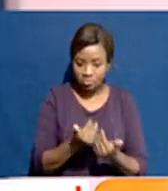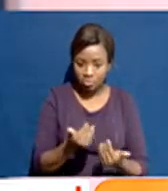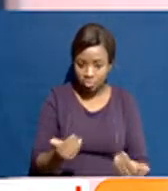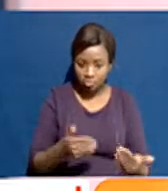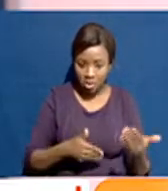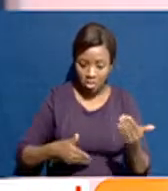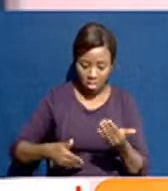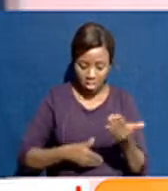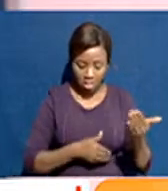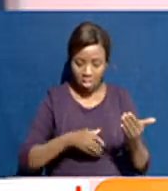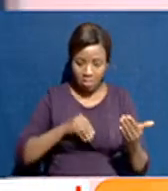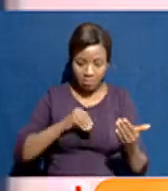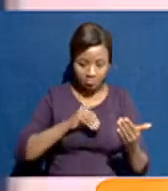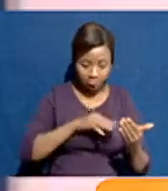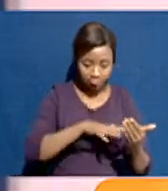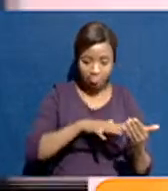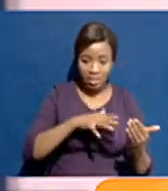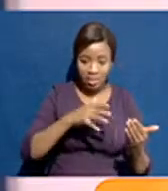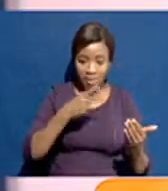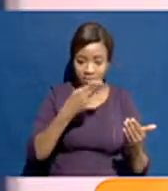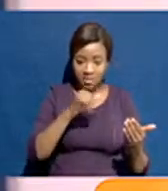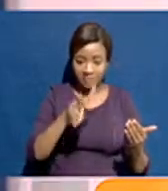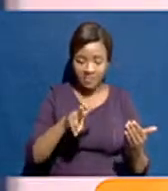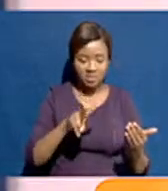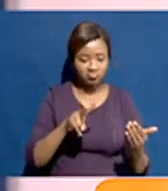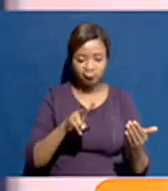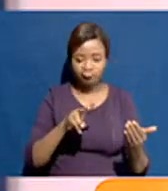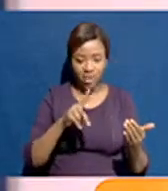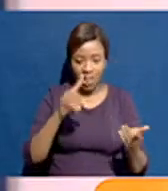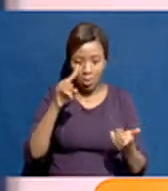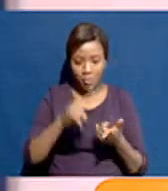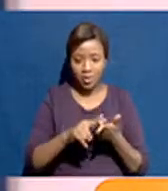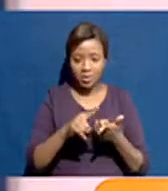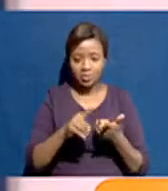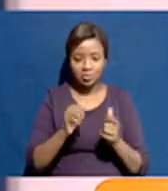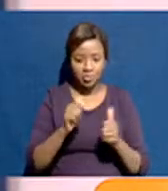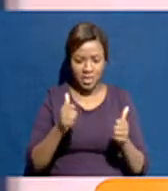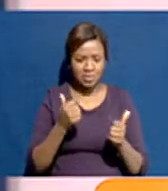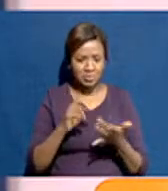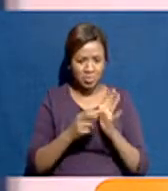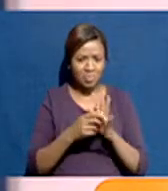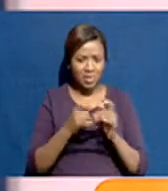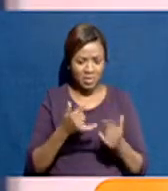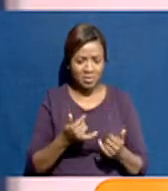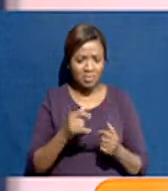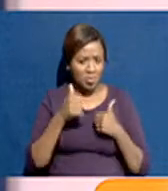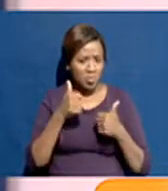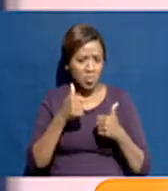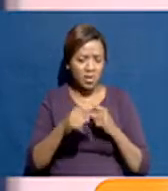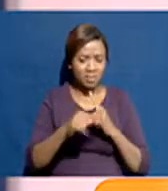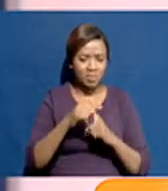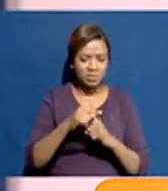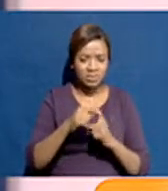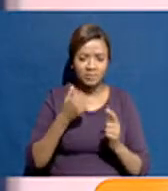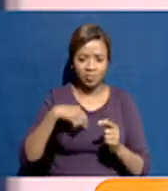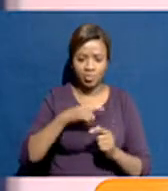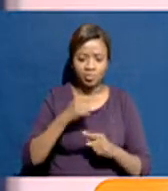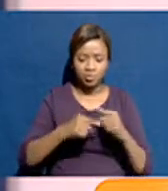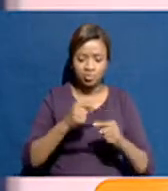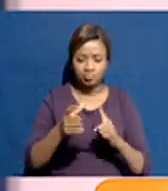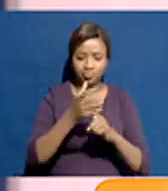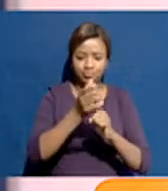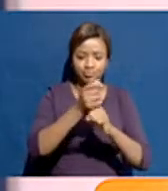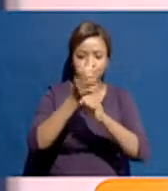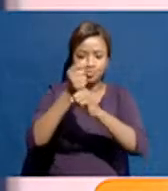2015. And so we keep missing this small little milestone that would let us get where we want to go. Secondly,